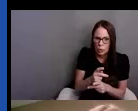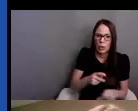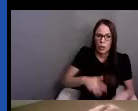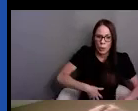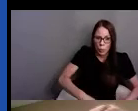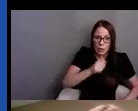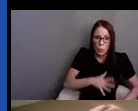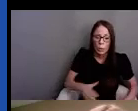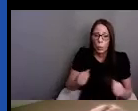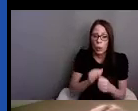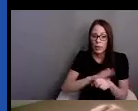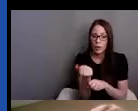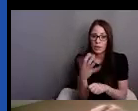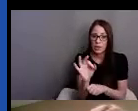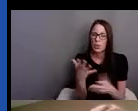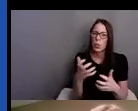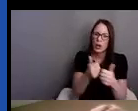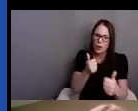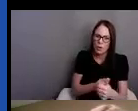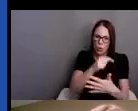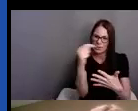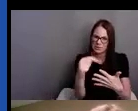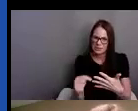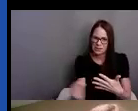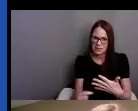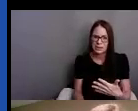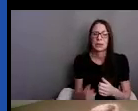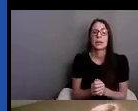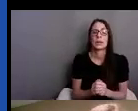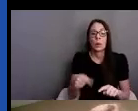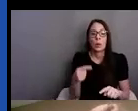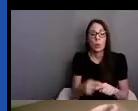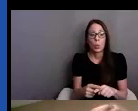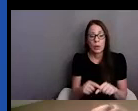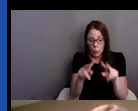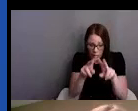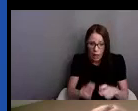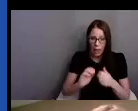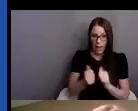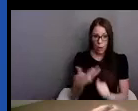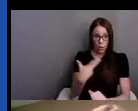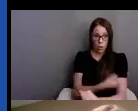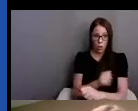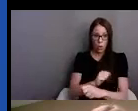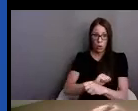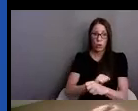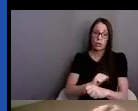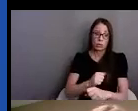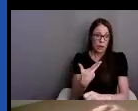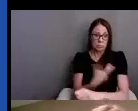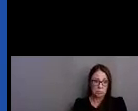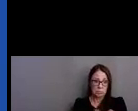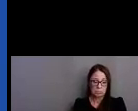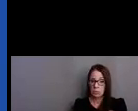avoid. Looking at the way that these available COVID-19 vaccines work, there are not any